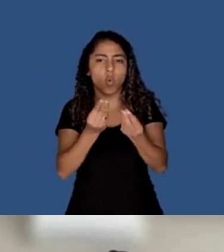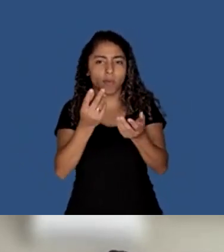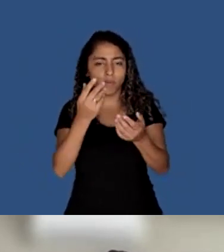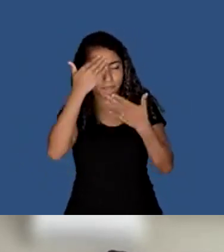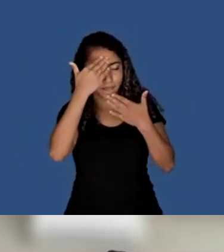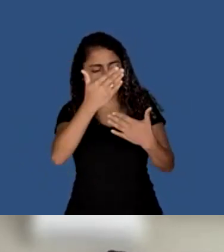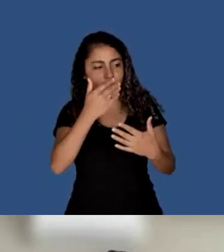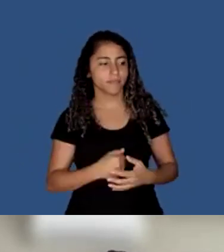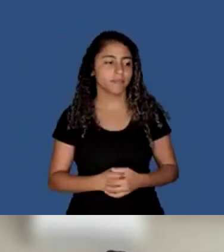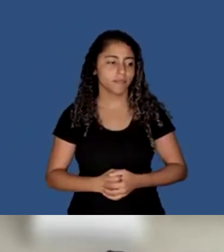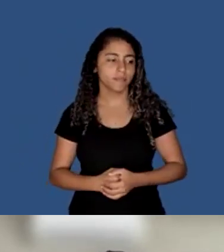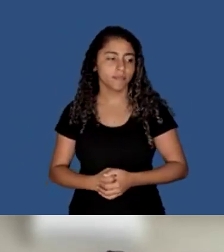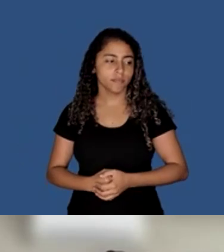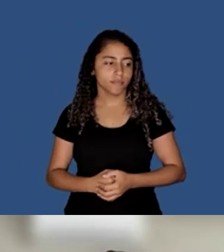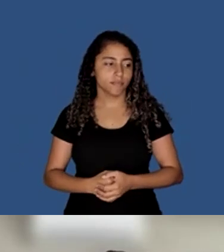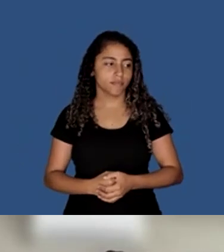Thank you.